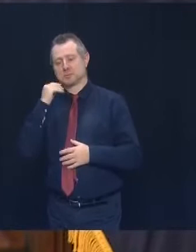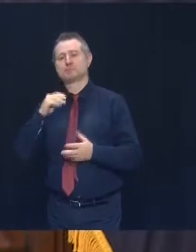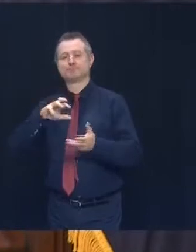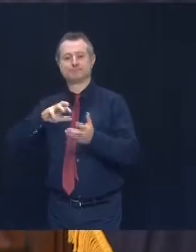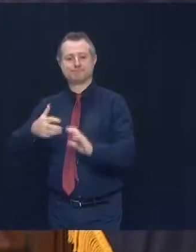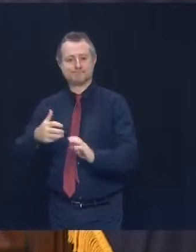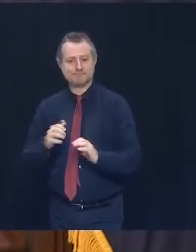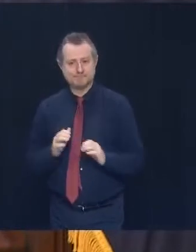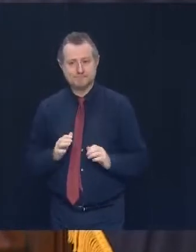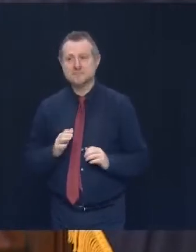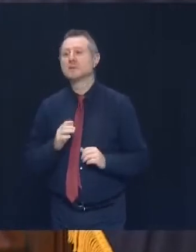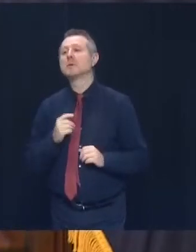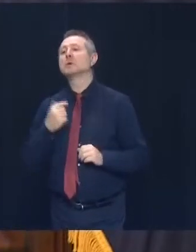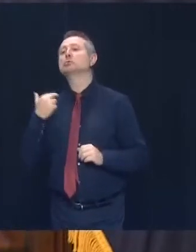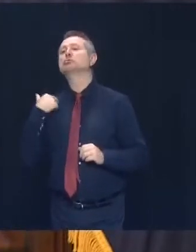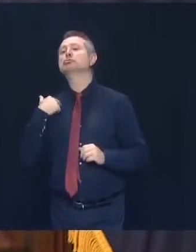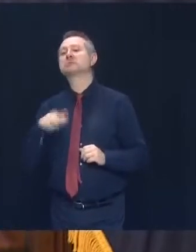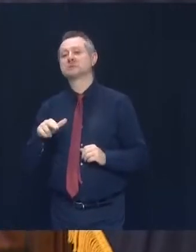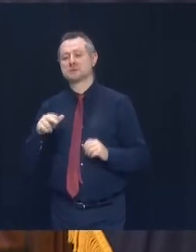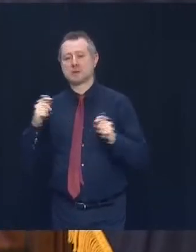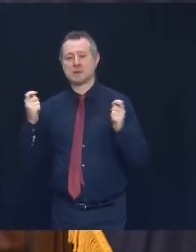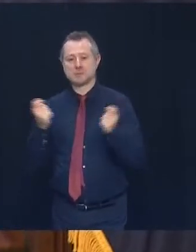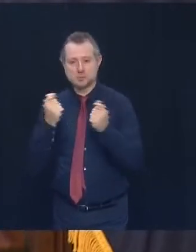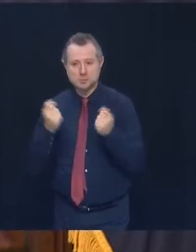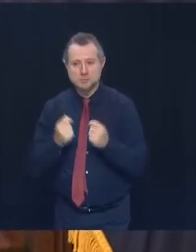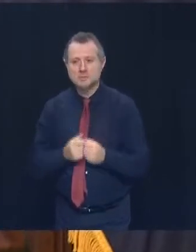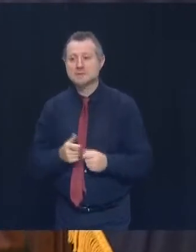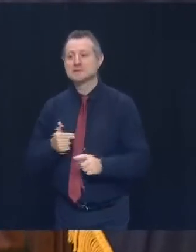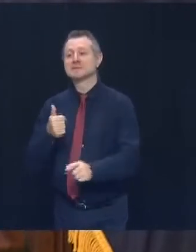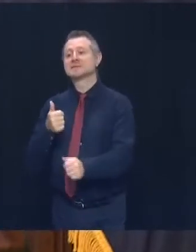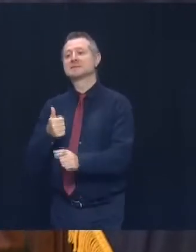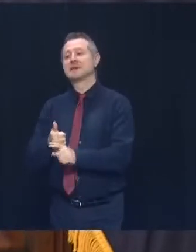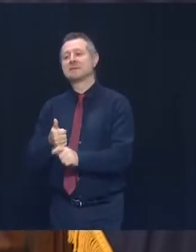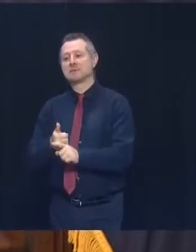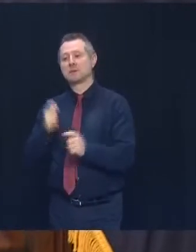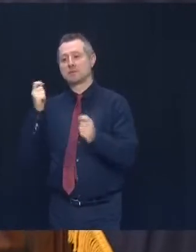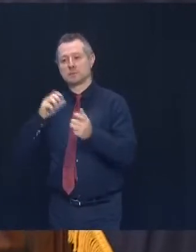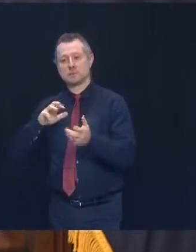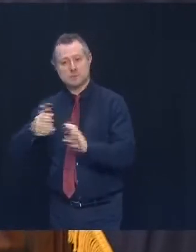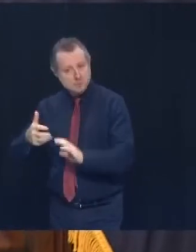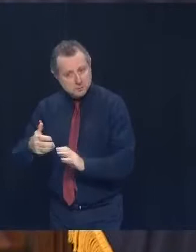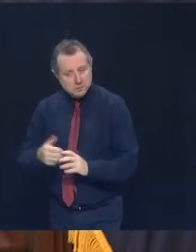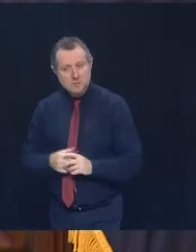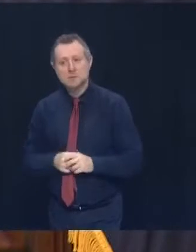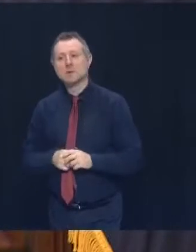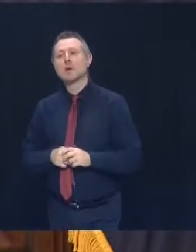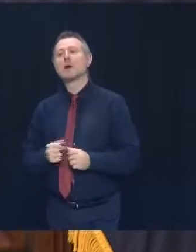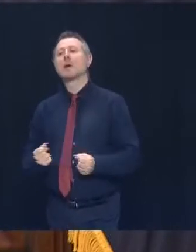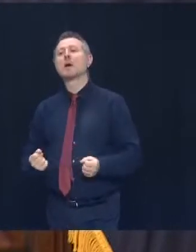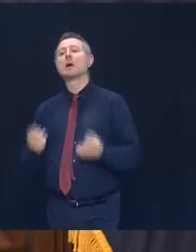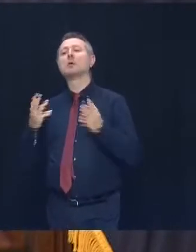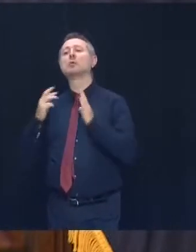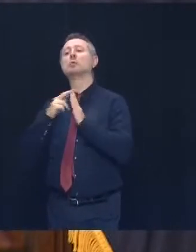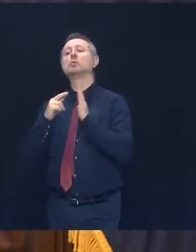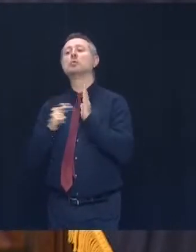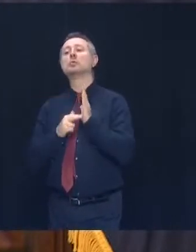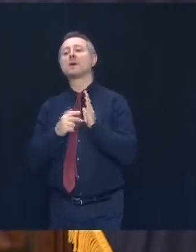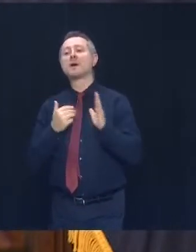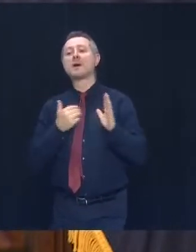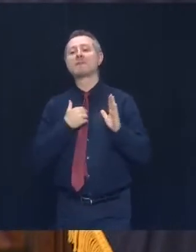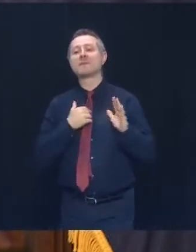Their religious ceremonies are disrupted. How many people they can have in a synagogue is